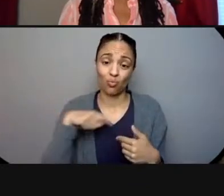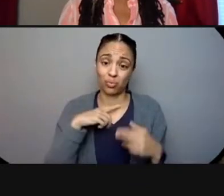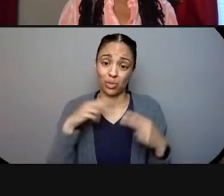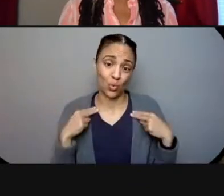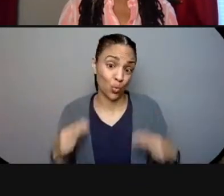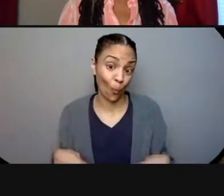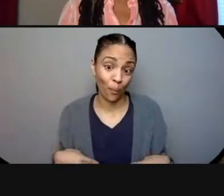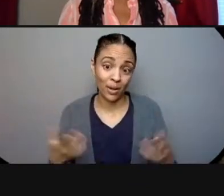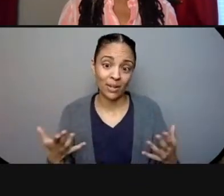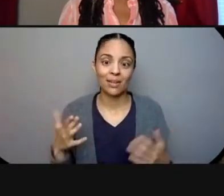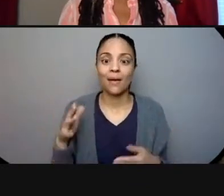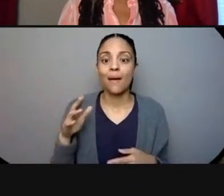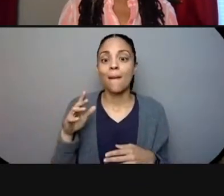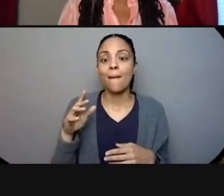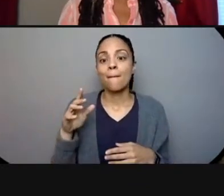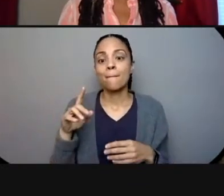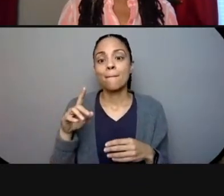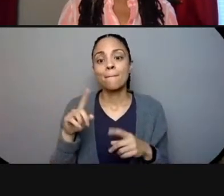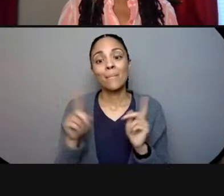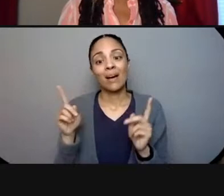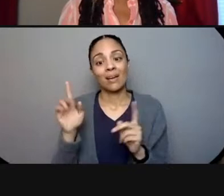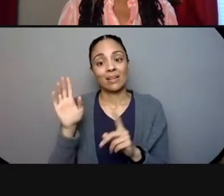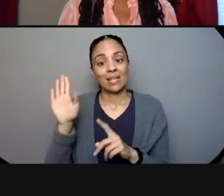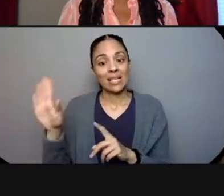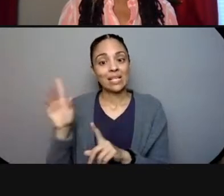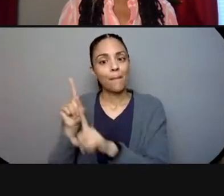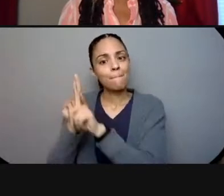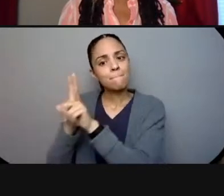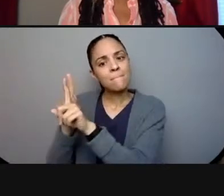filled all the void, because